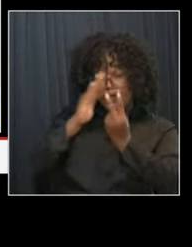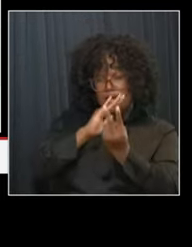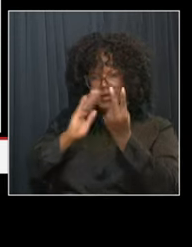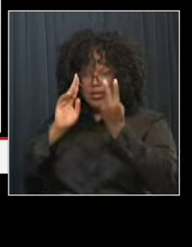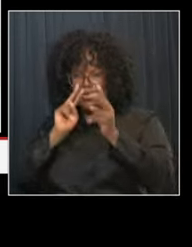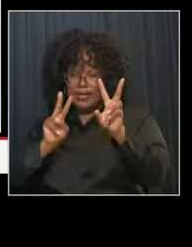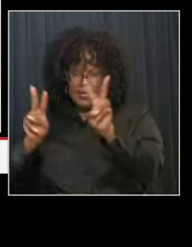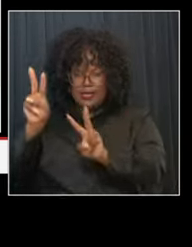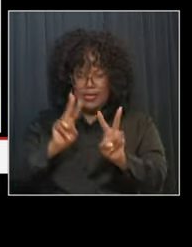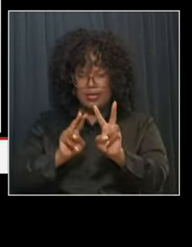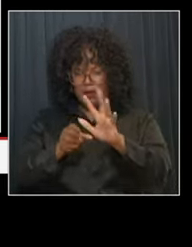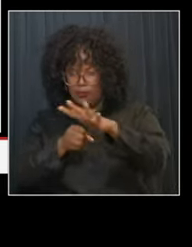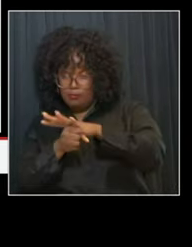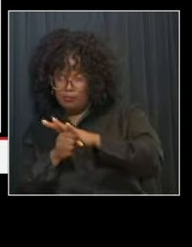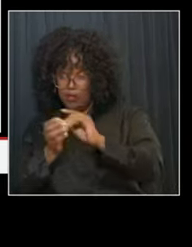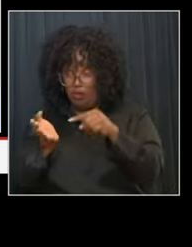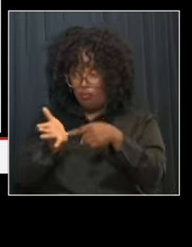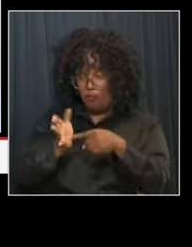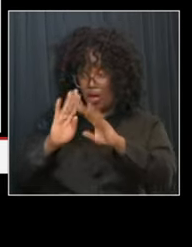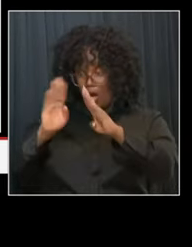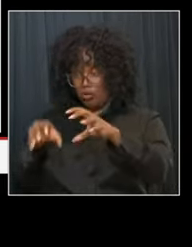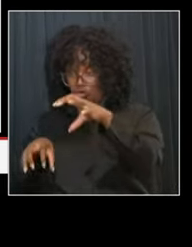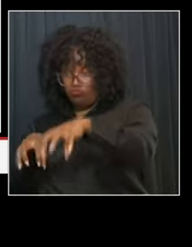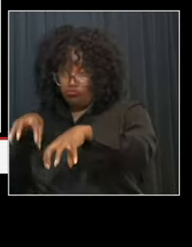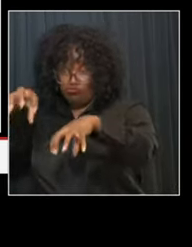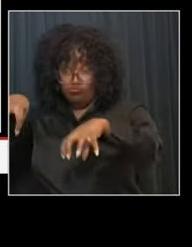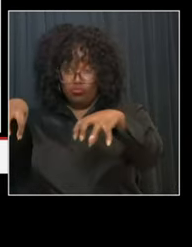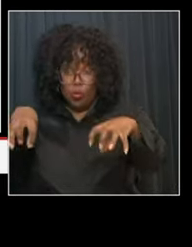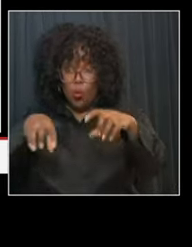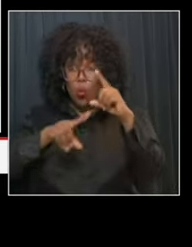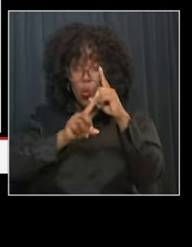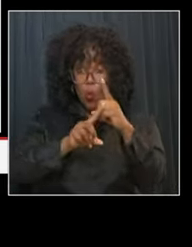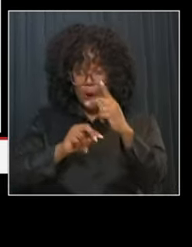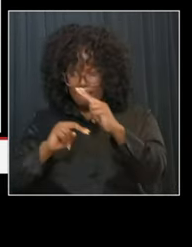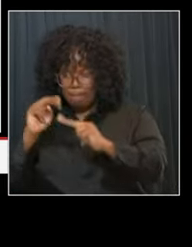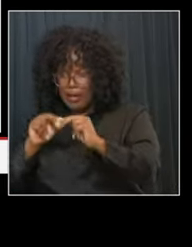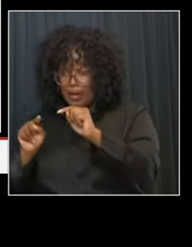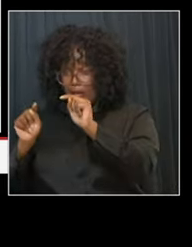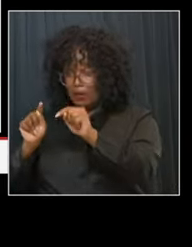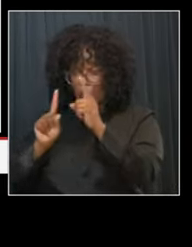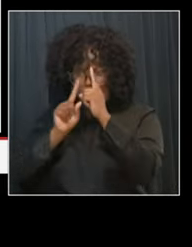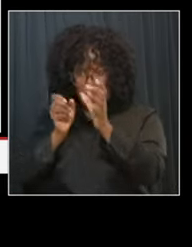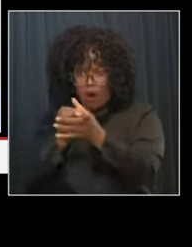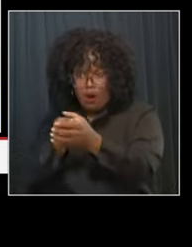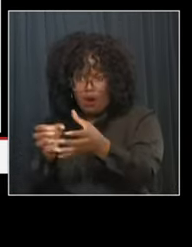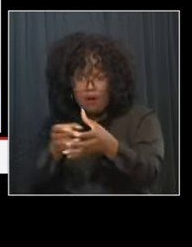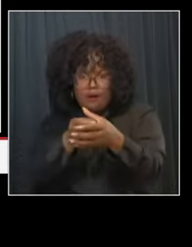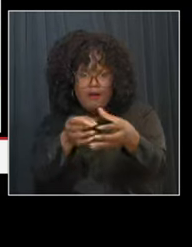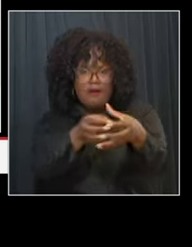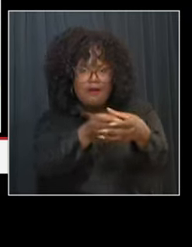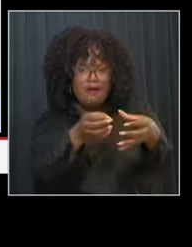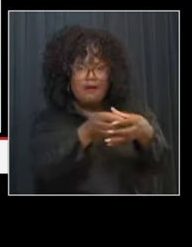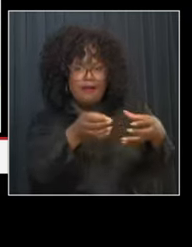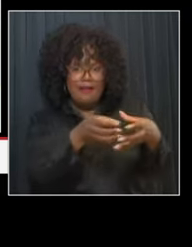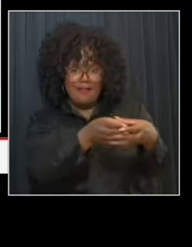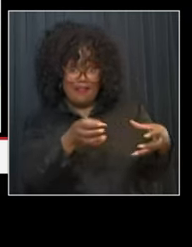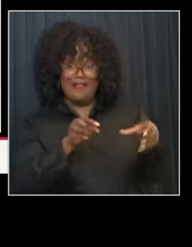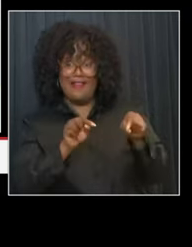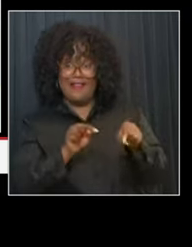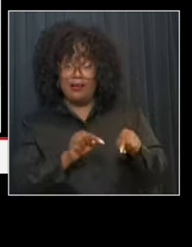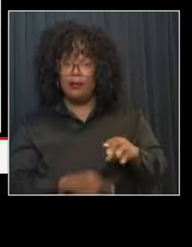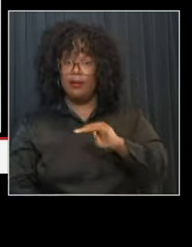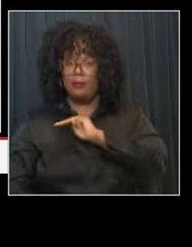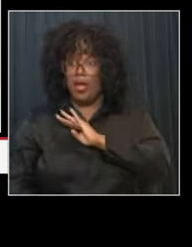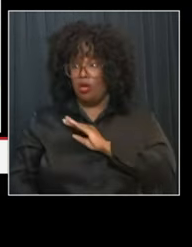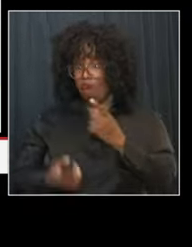housing. And several weeks ago, the mayor announced that she is proposing to restore HPTF back to $100